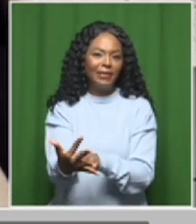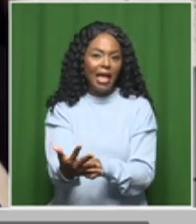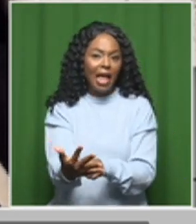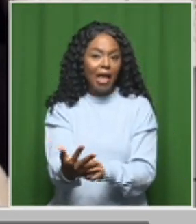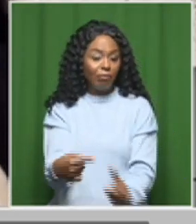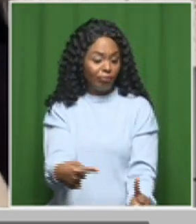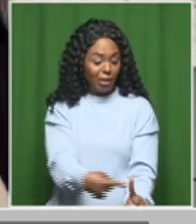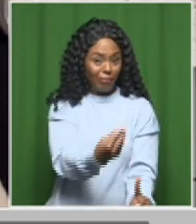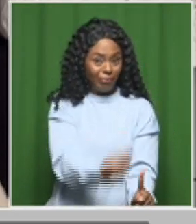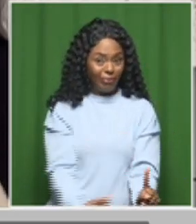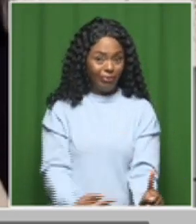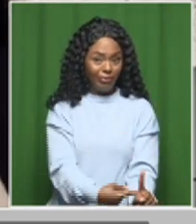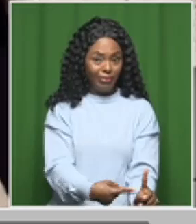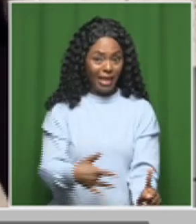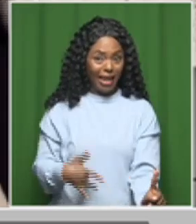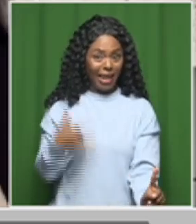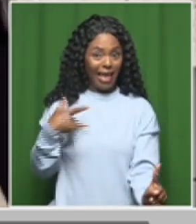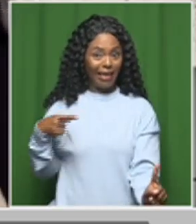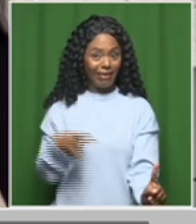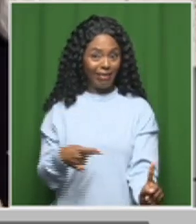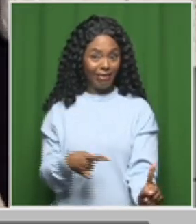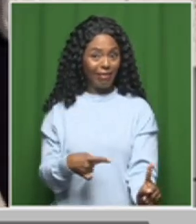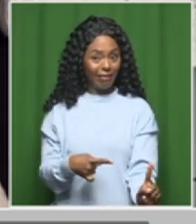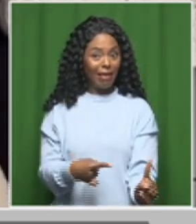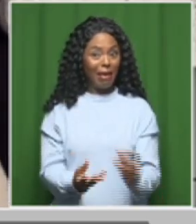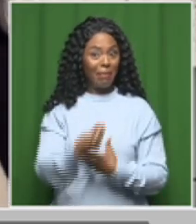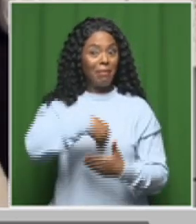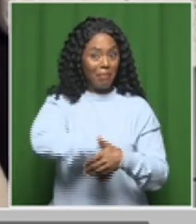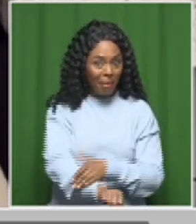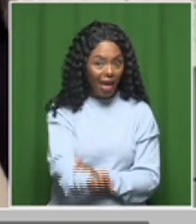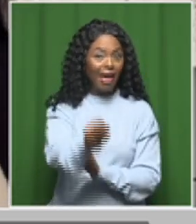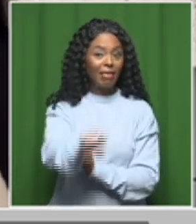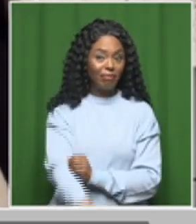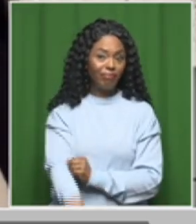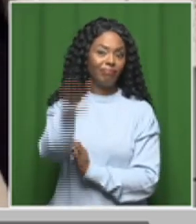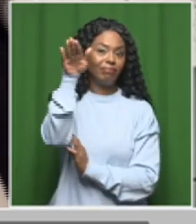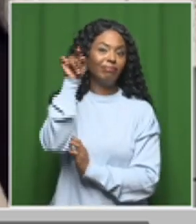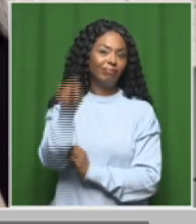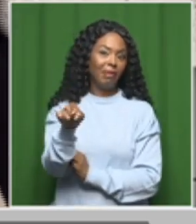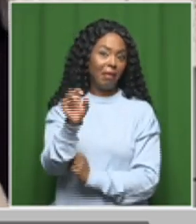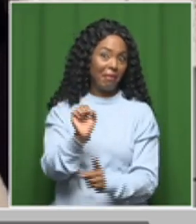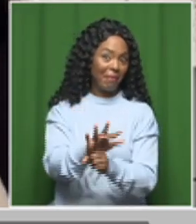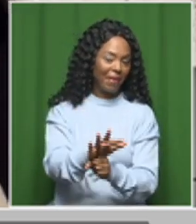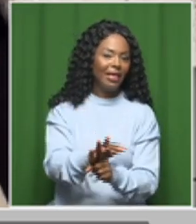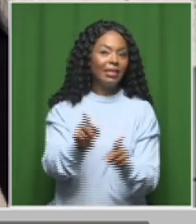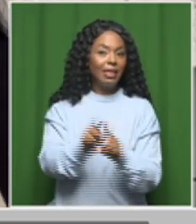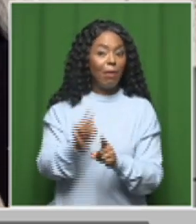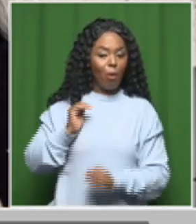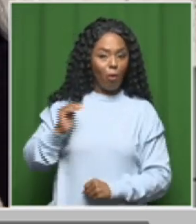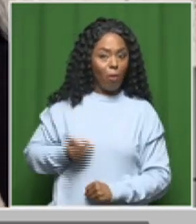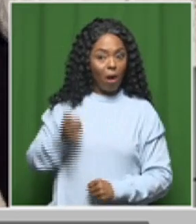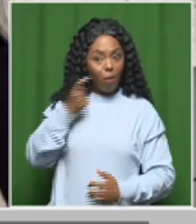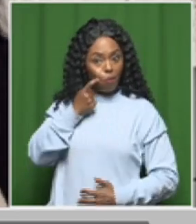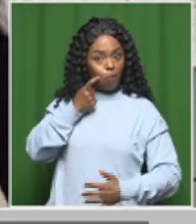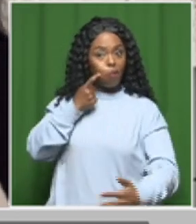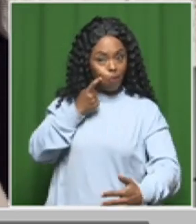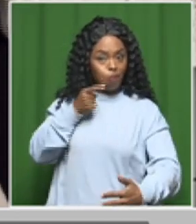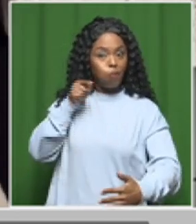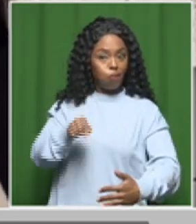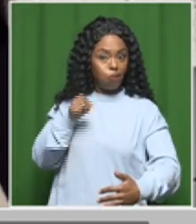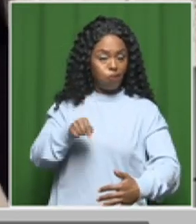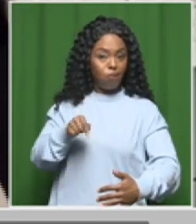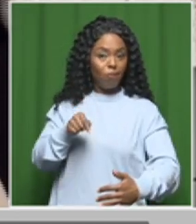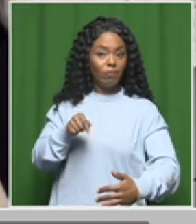from conception all the way to adulthood, you get a pregnant woman who potentially isn't eating right. And this then